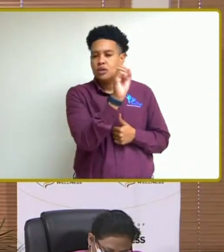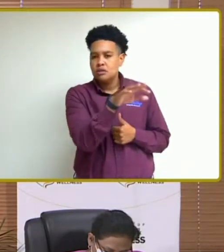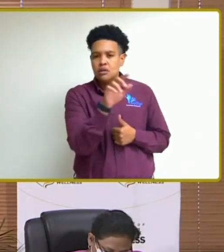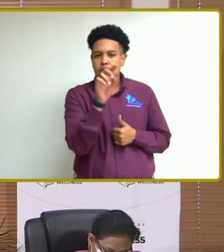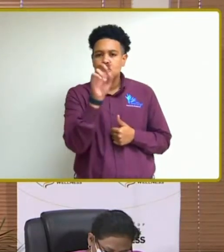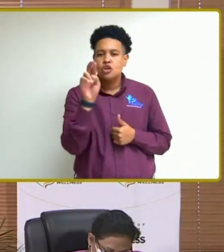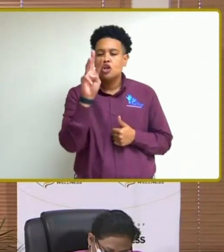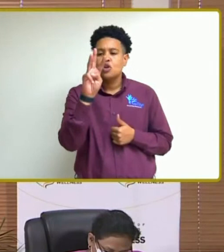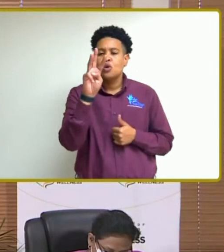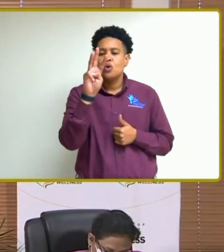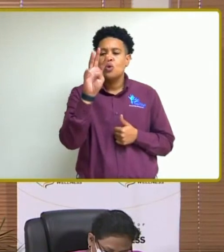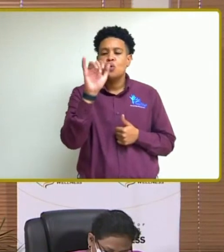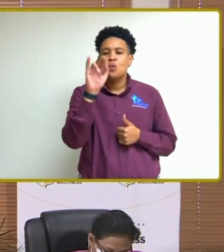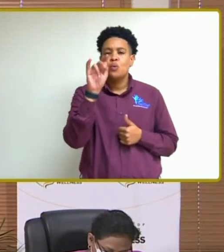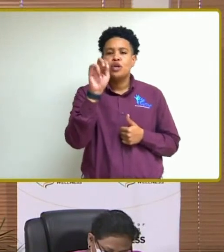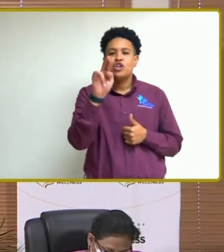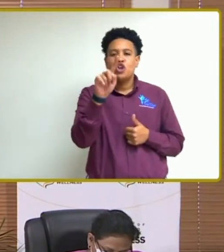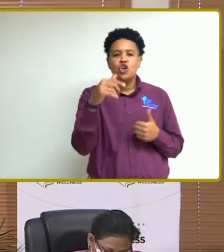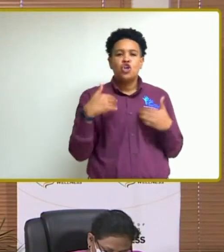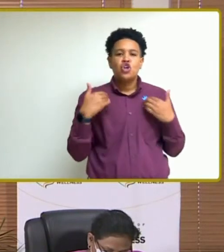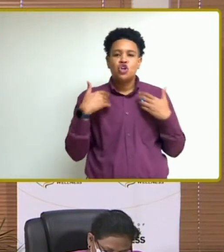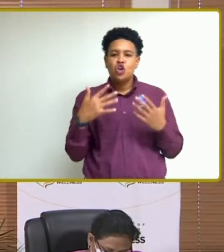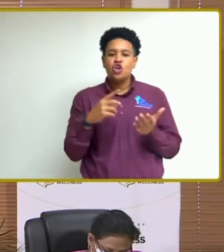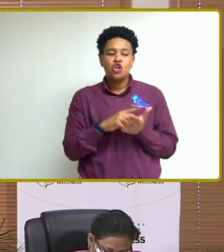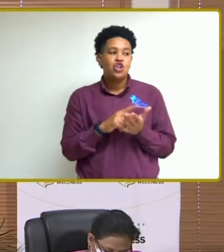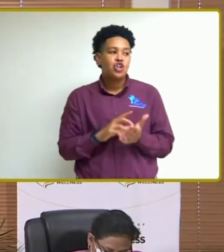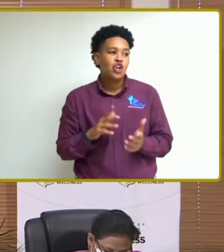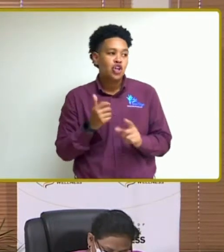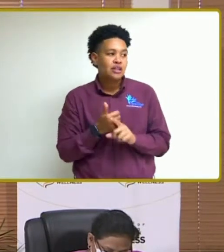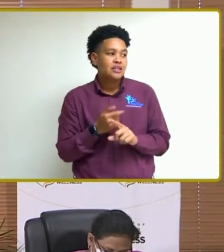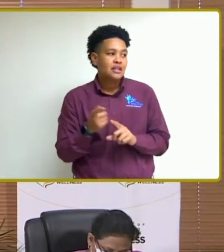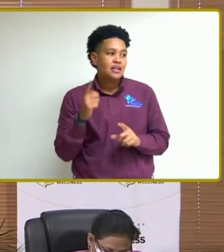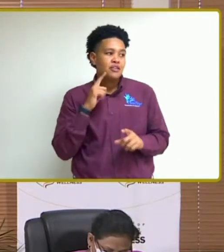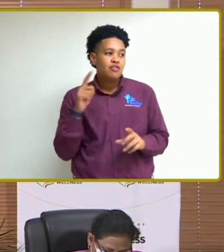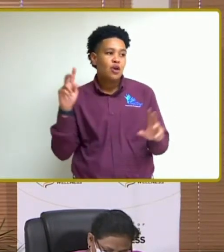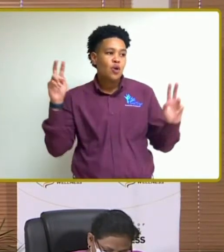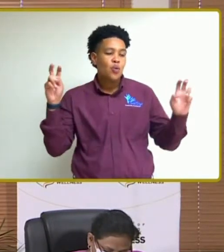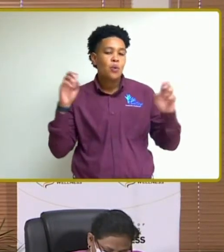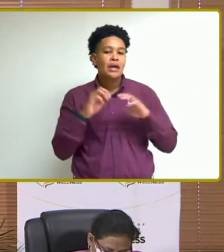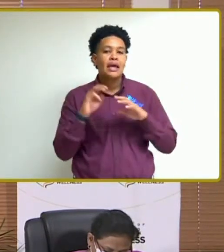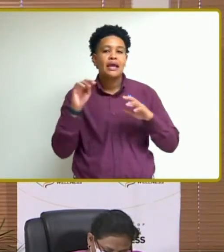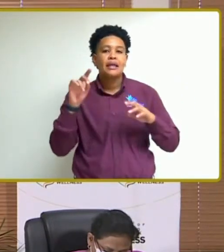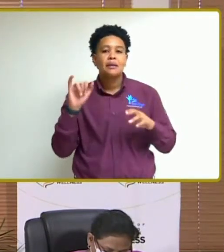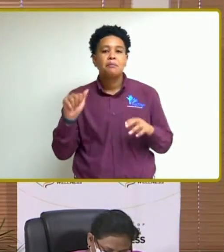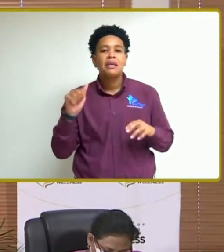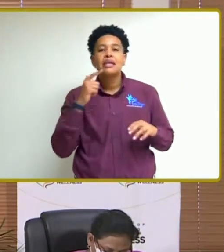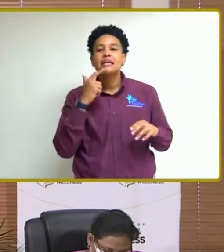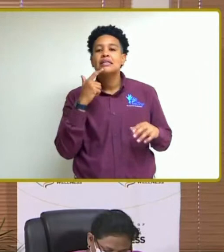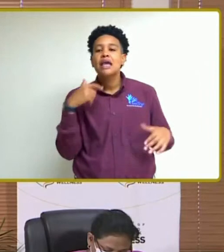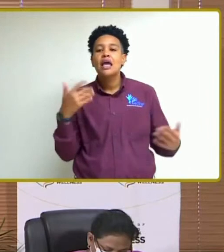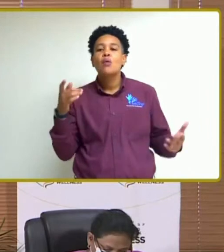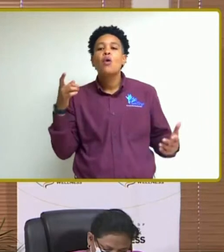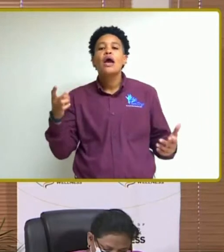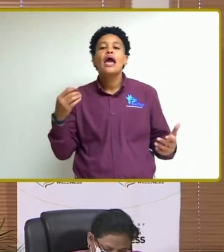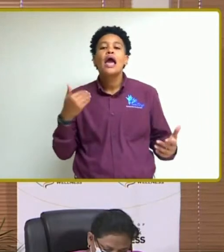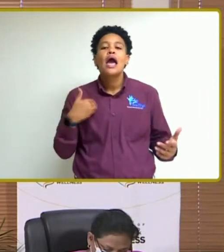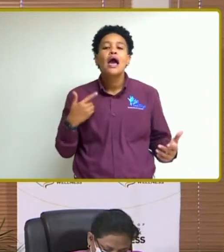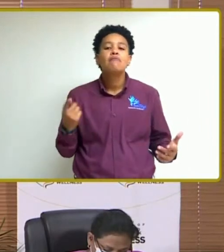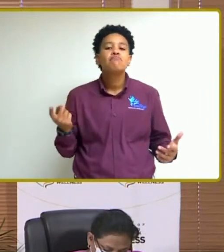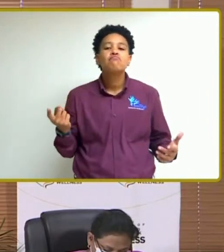Dr. Winter, one of your younger doctors, was quoted in the media as saying that he has